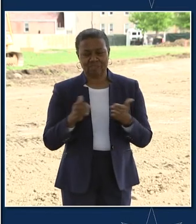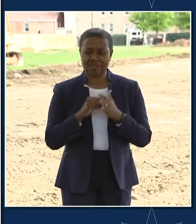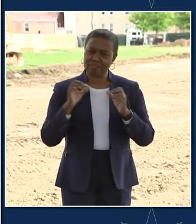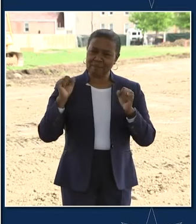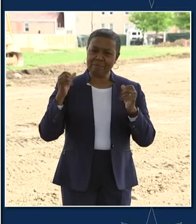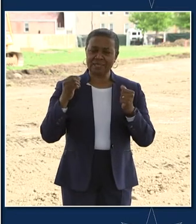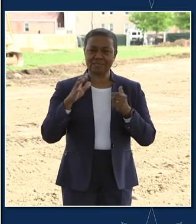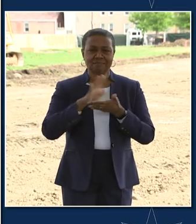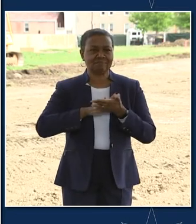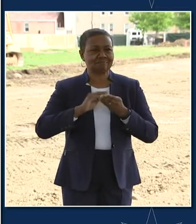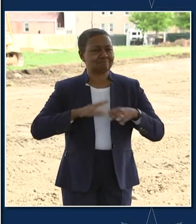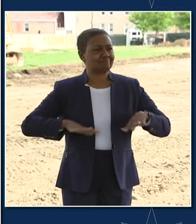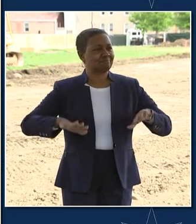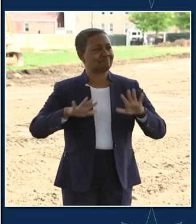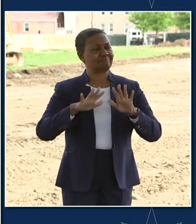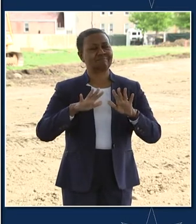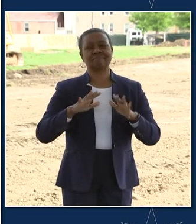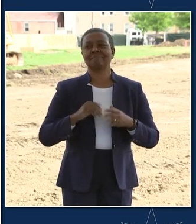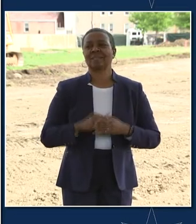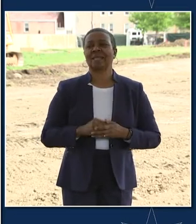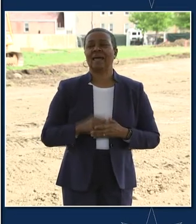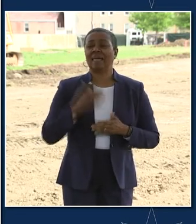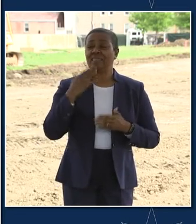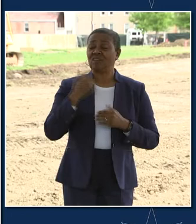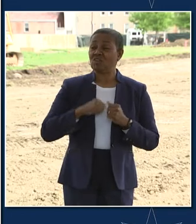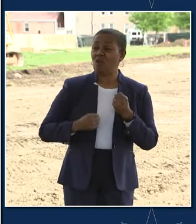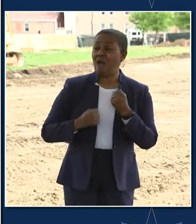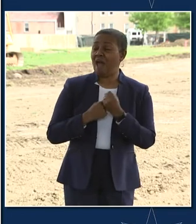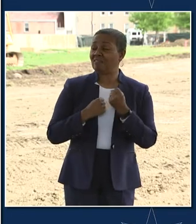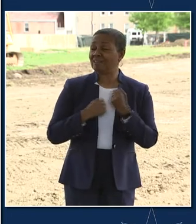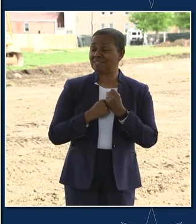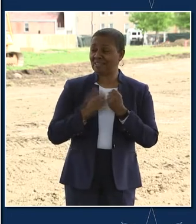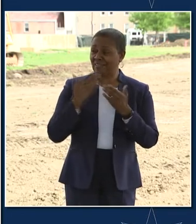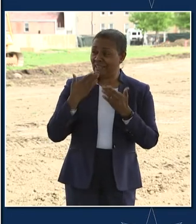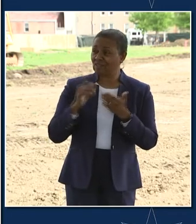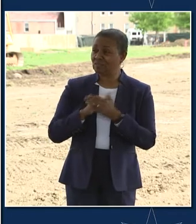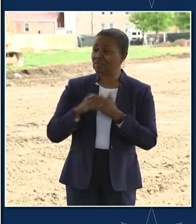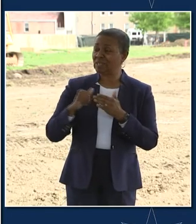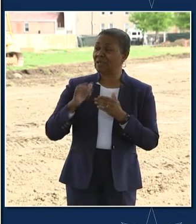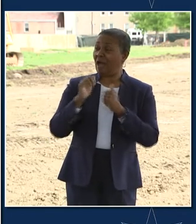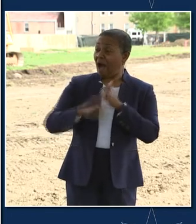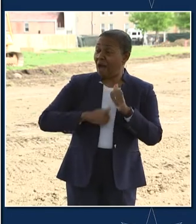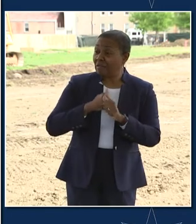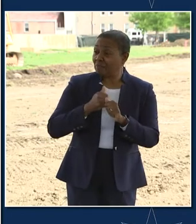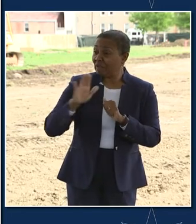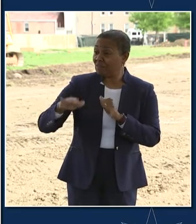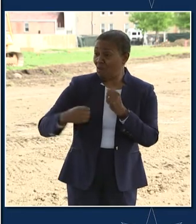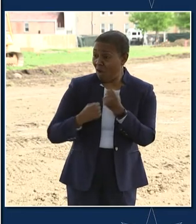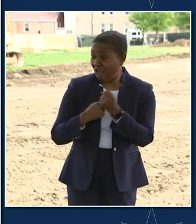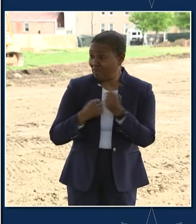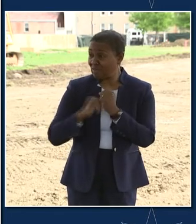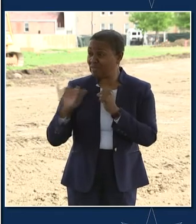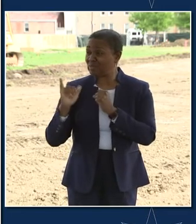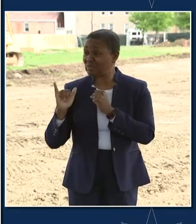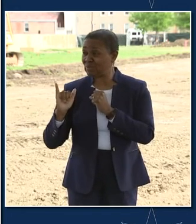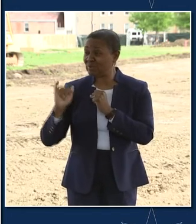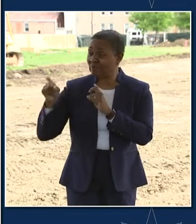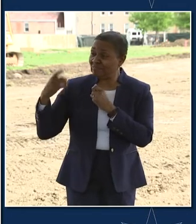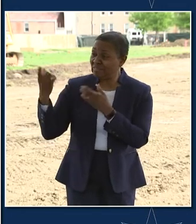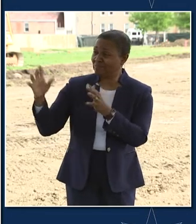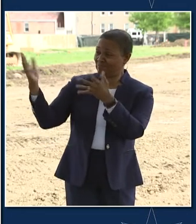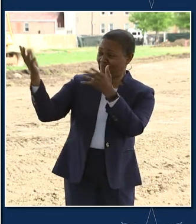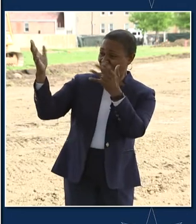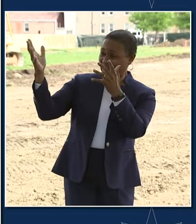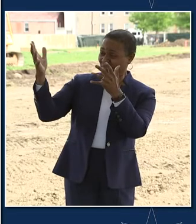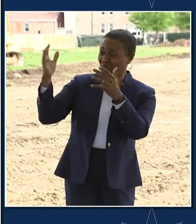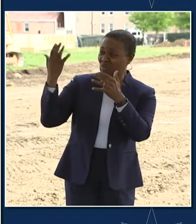amazing campus and school over the years. So thank you for your advocacy, brother. Thank you to the alumni for all of your advocacy. Give them a round of applause